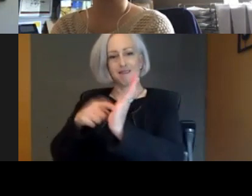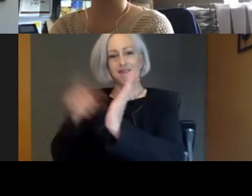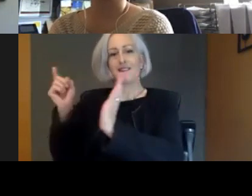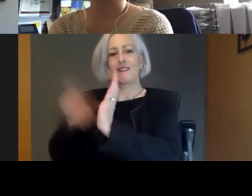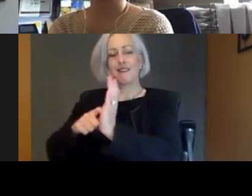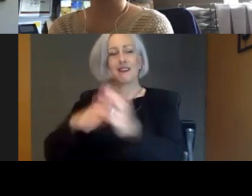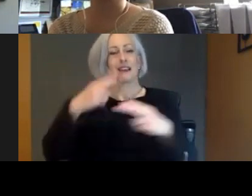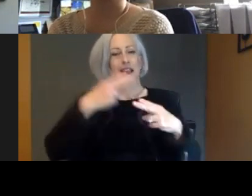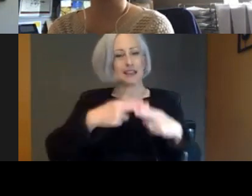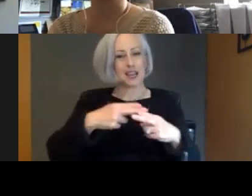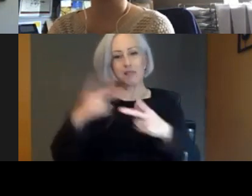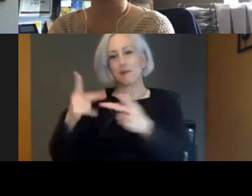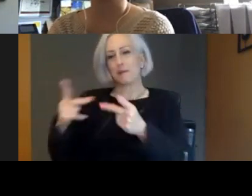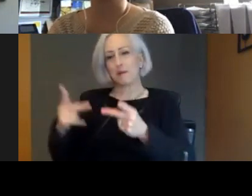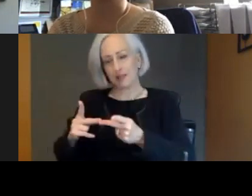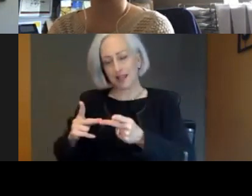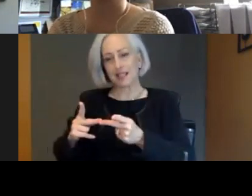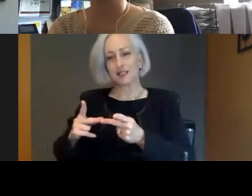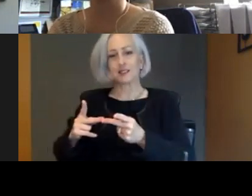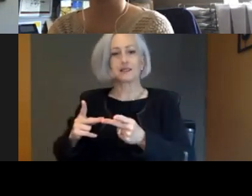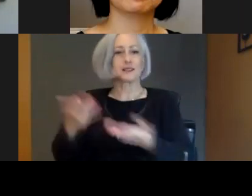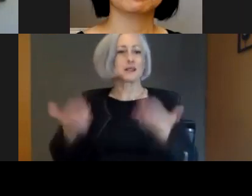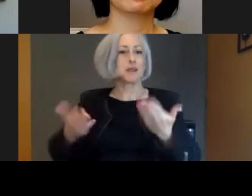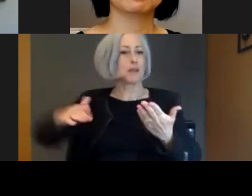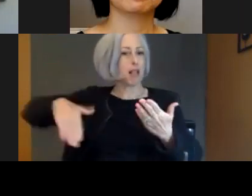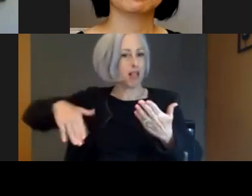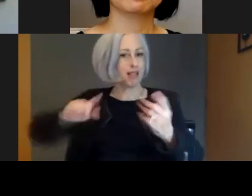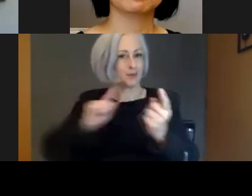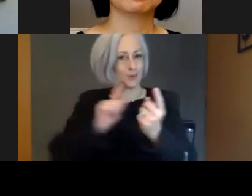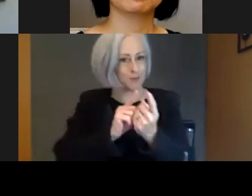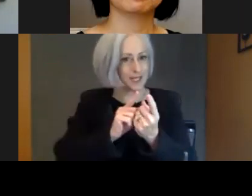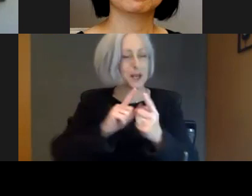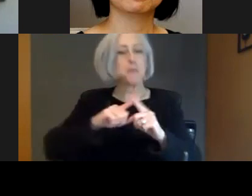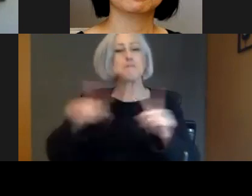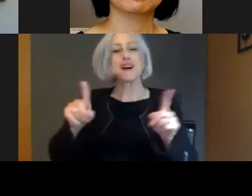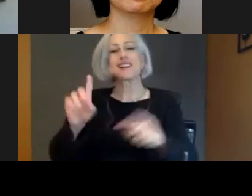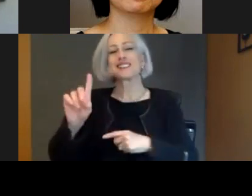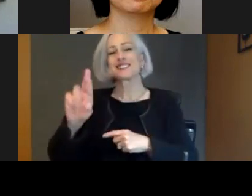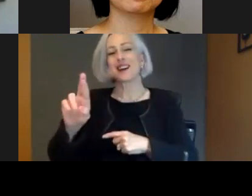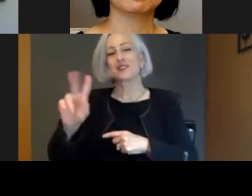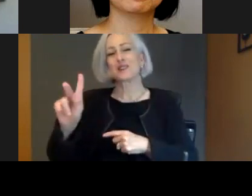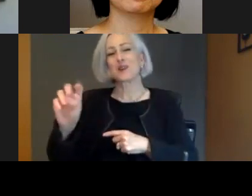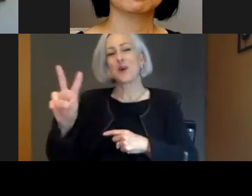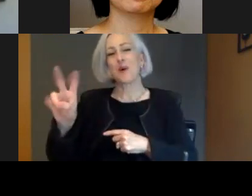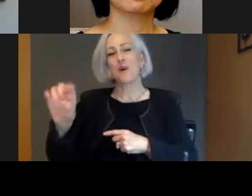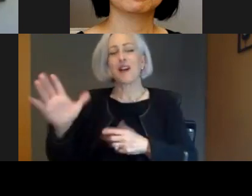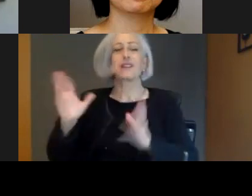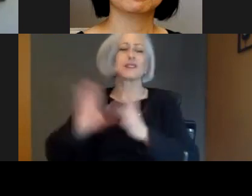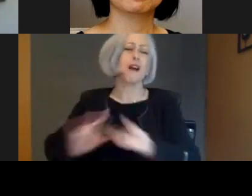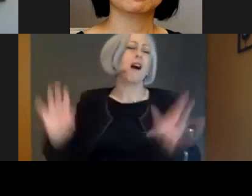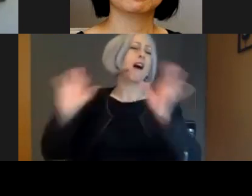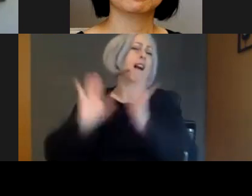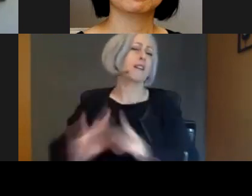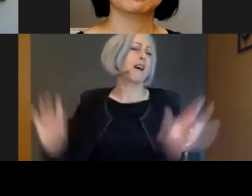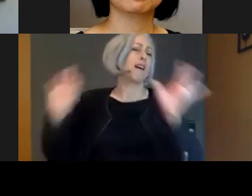some people I never met, but I mean, Dr. Kovac talks so much about them that you would think you would know them.